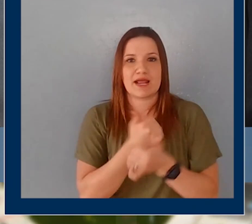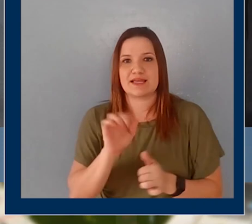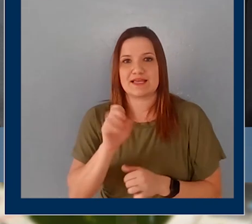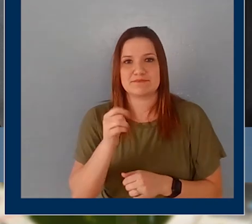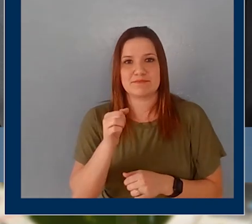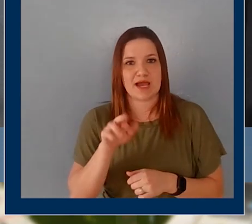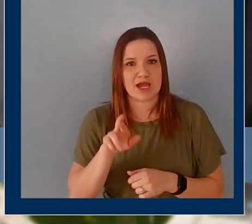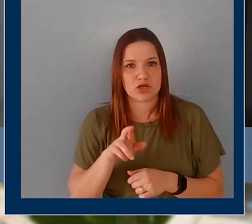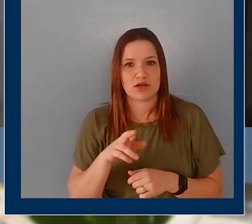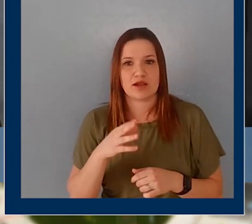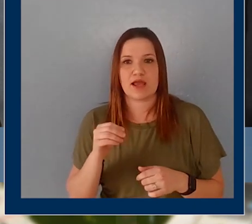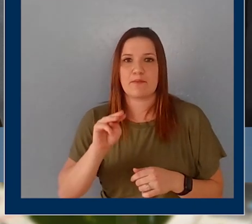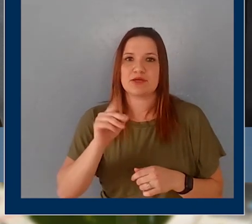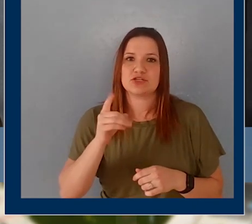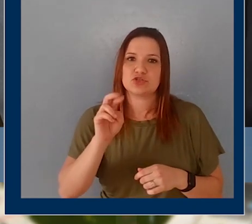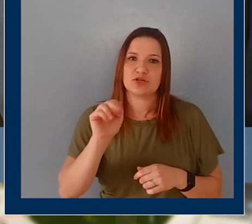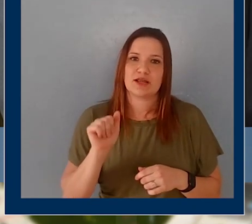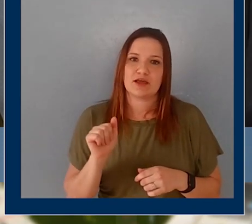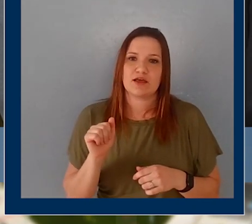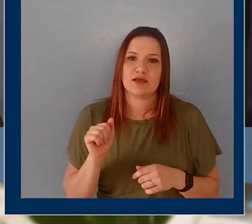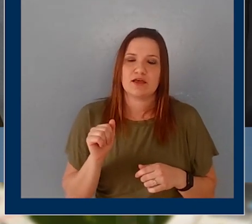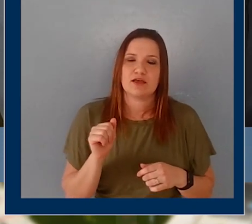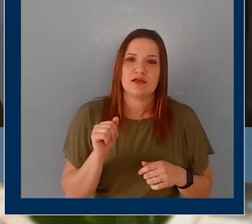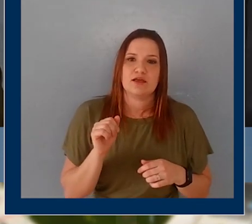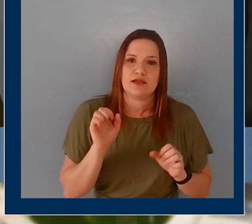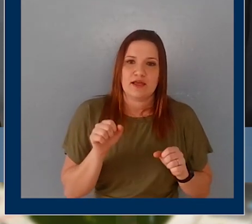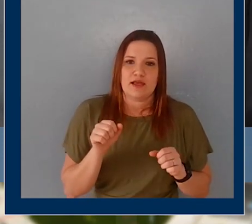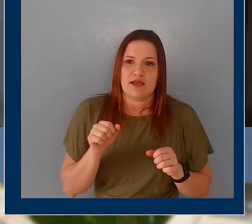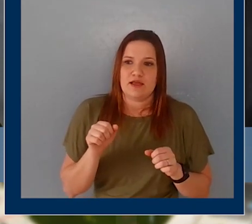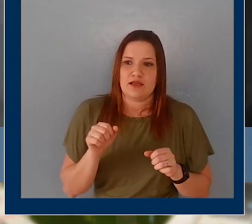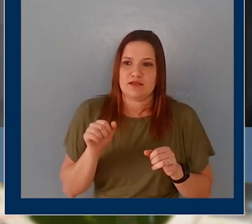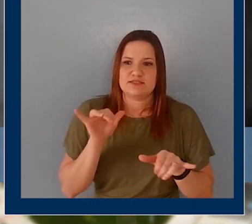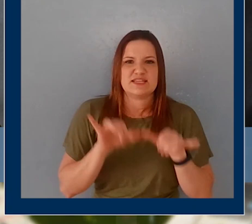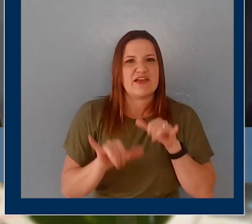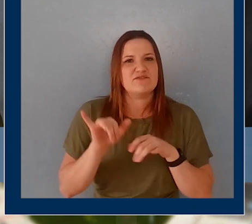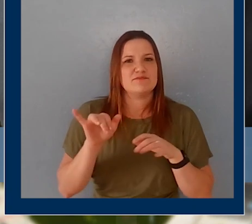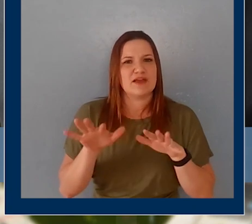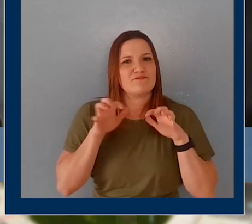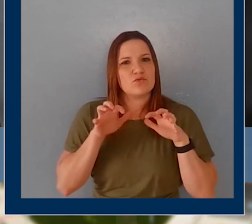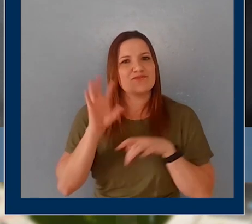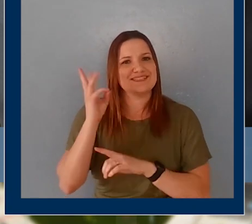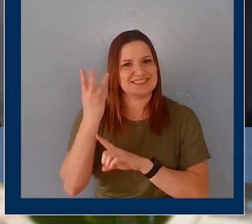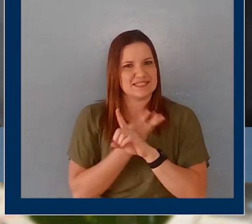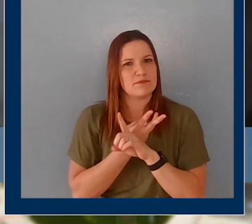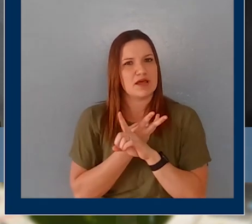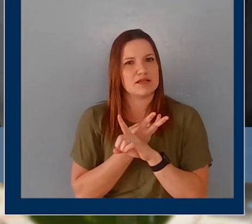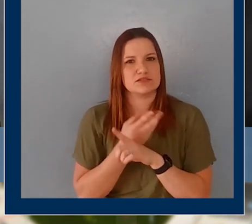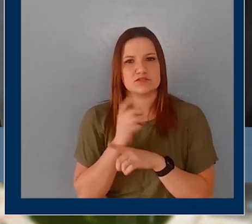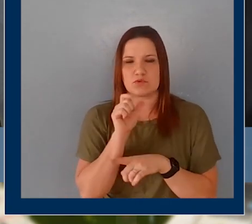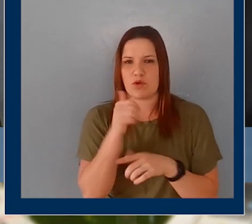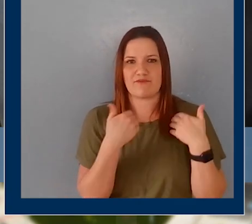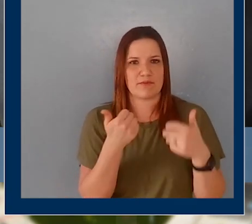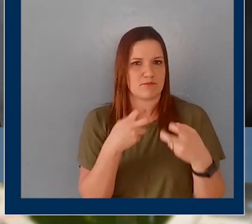anything expire. And the Moderna vaccine can be stored for 6 months. So we shouldn't